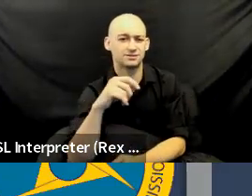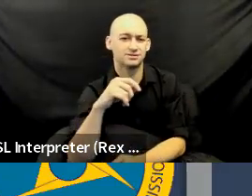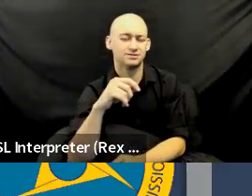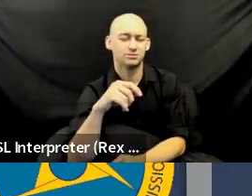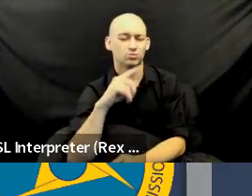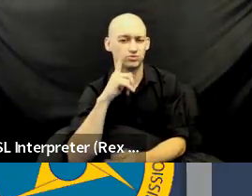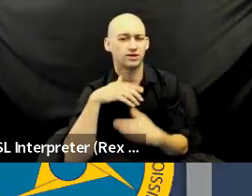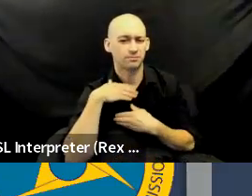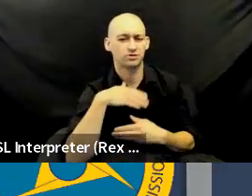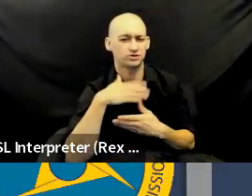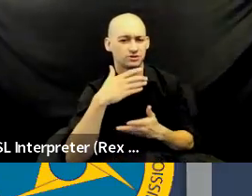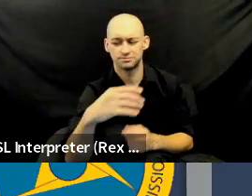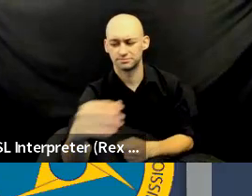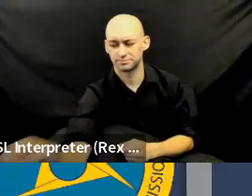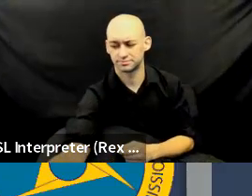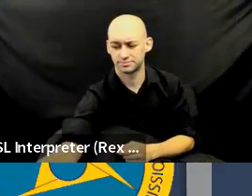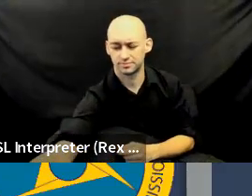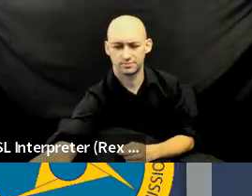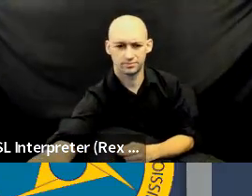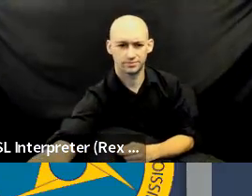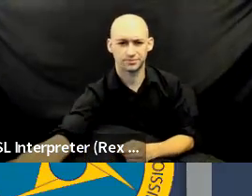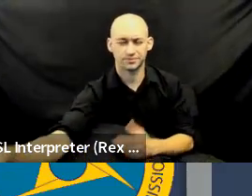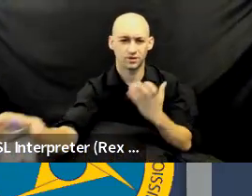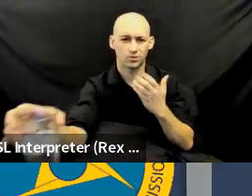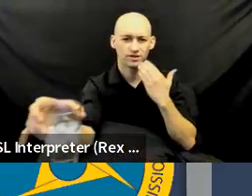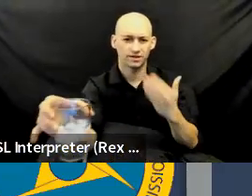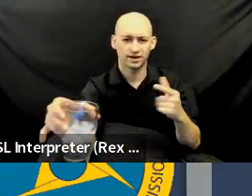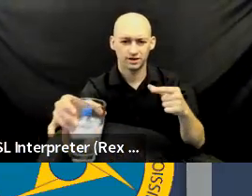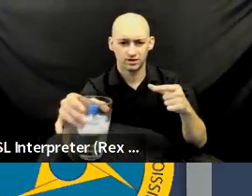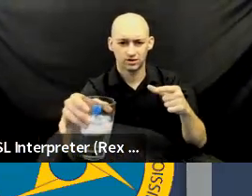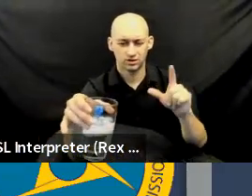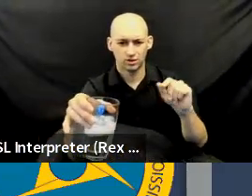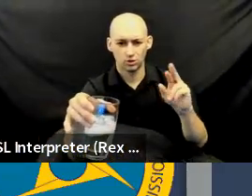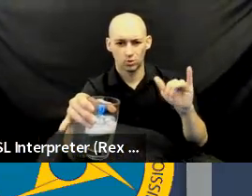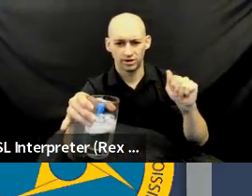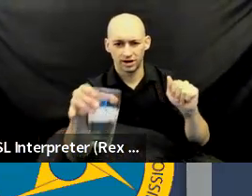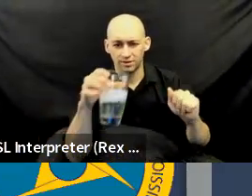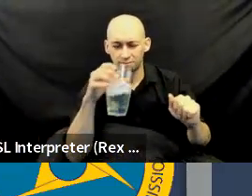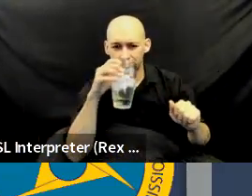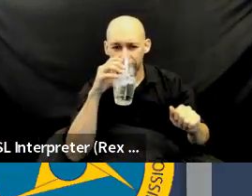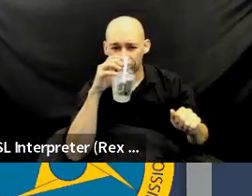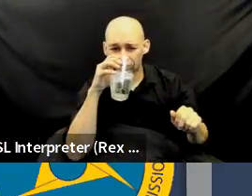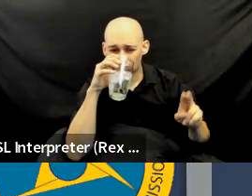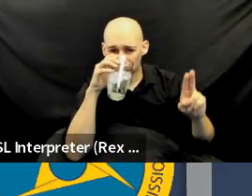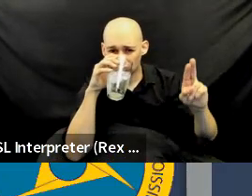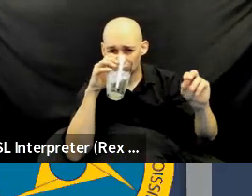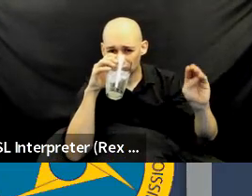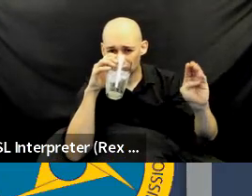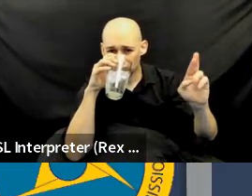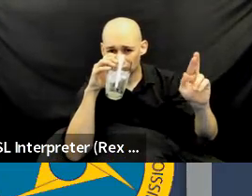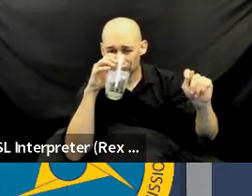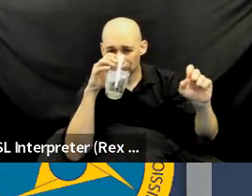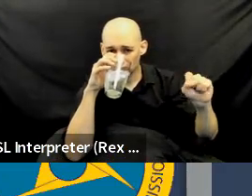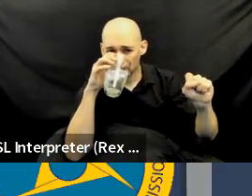joy. And so I want to thank Gloria Roberts and all your team, but just to be able to have something that made